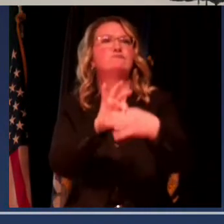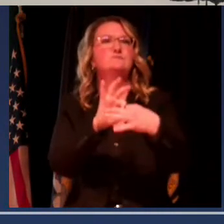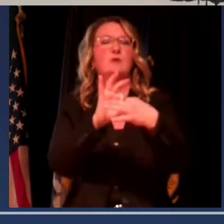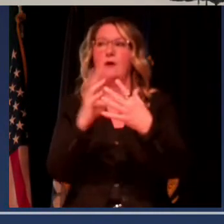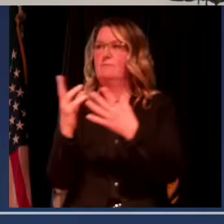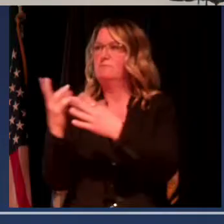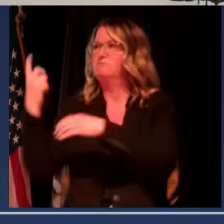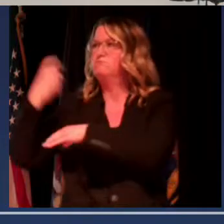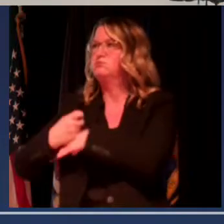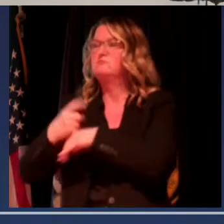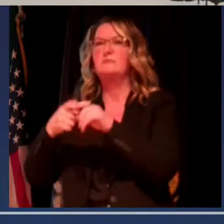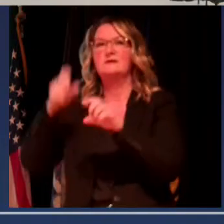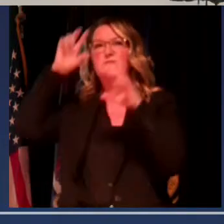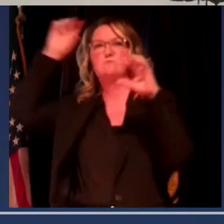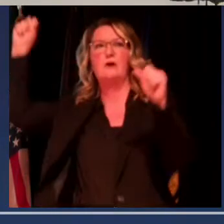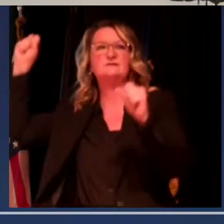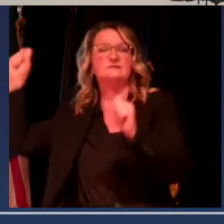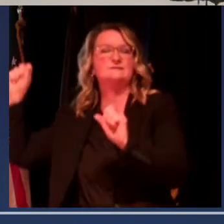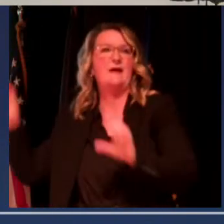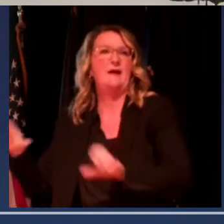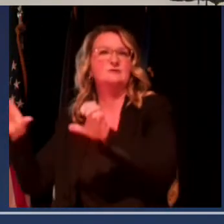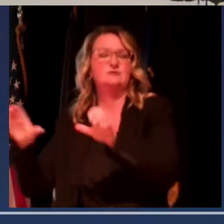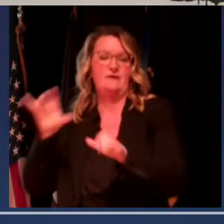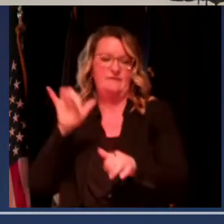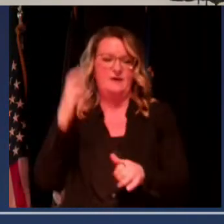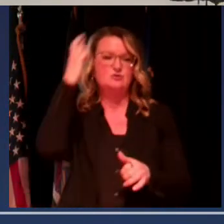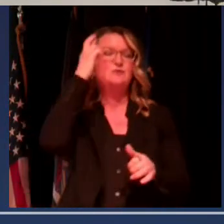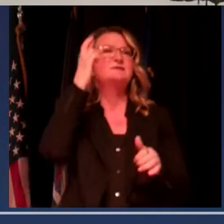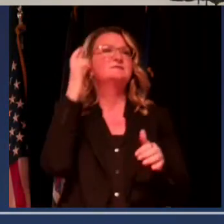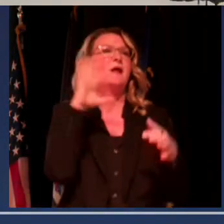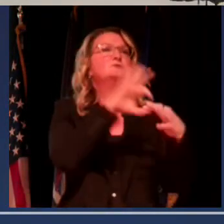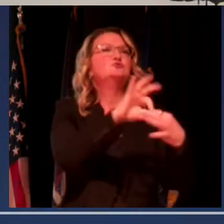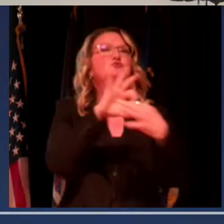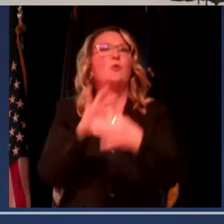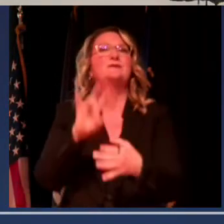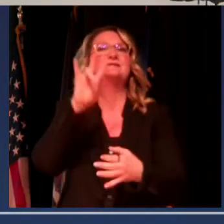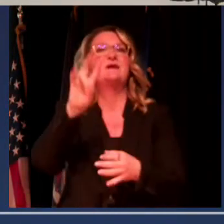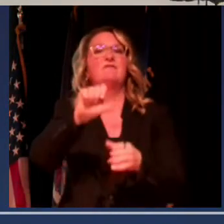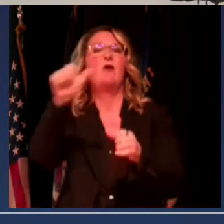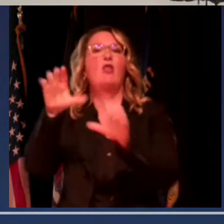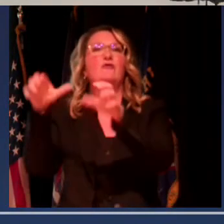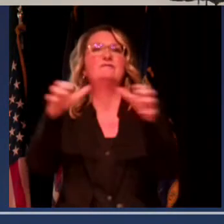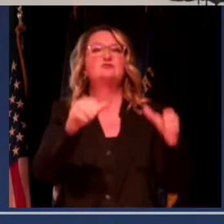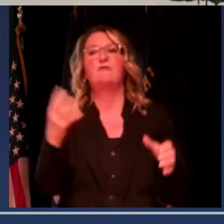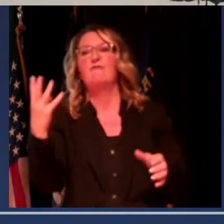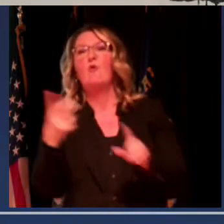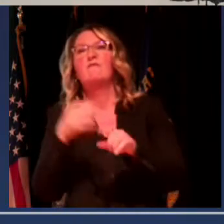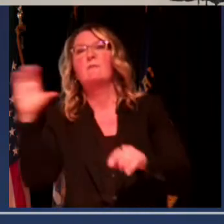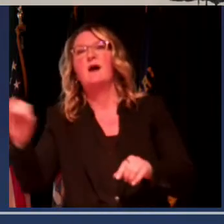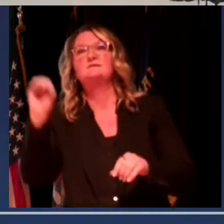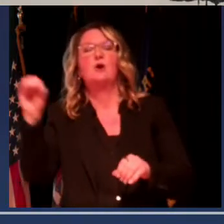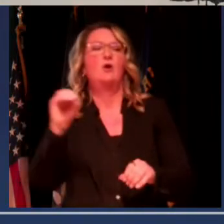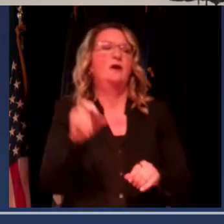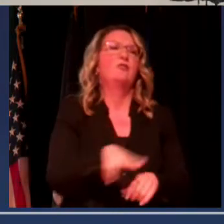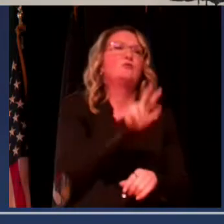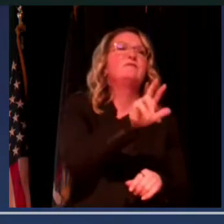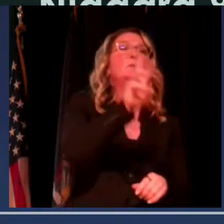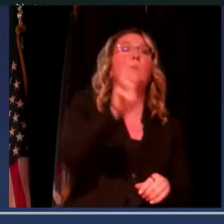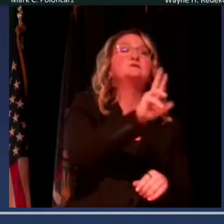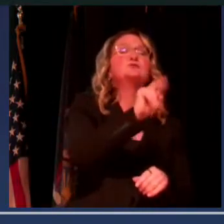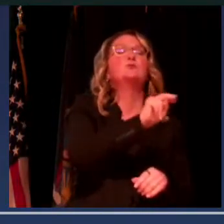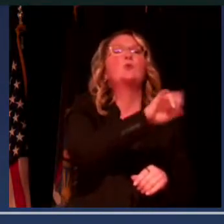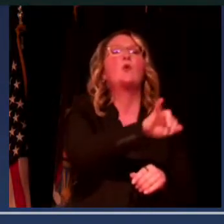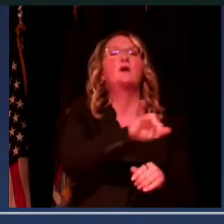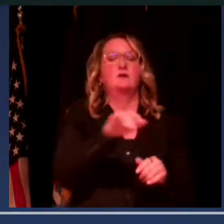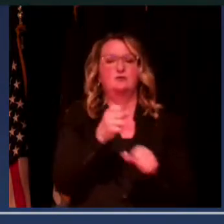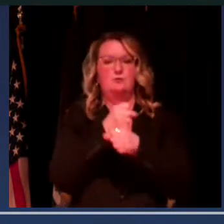president's actions. That is why I joined 7 other officials, 4 from Ontario and 3 from Western New York, to form the